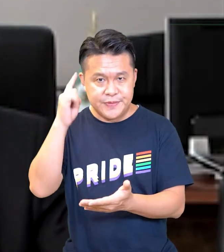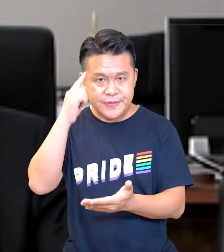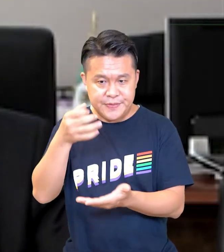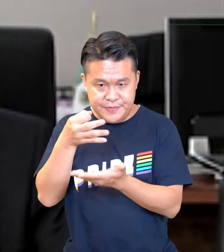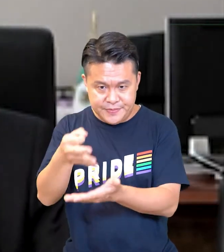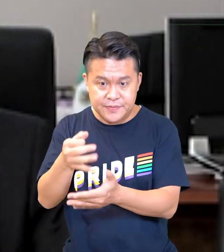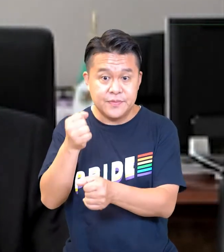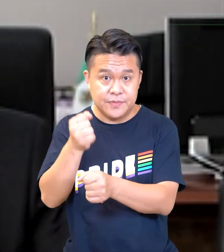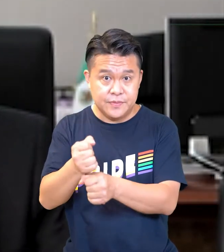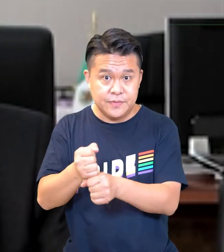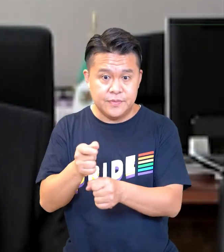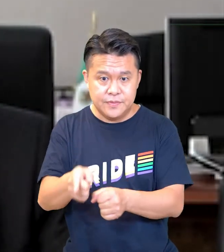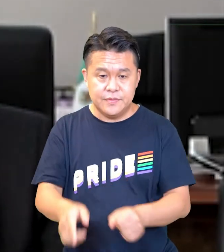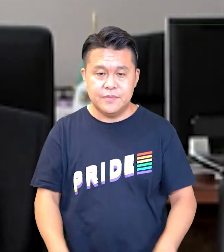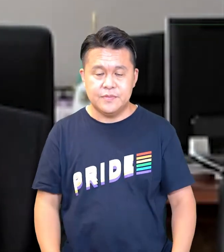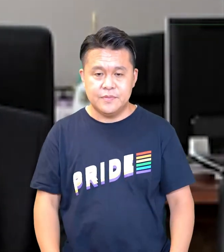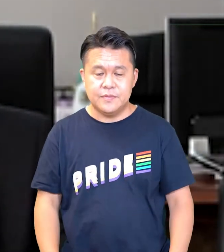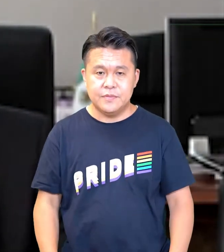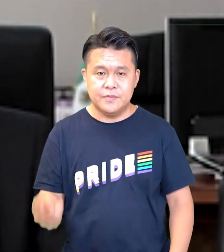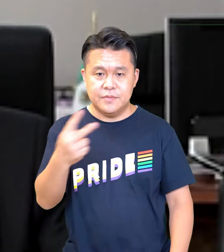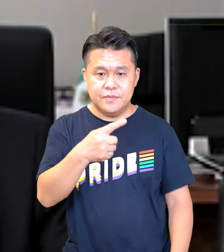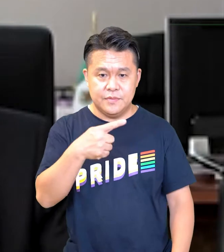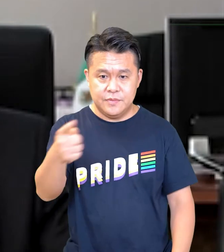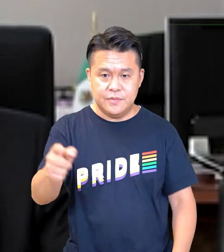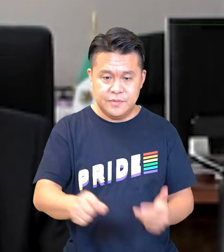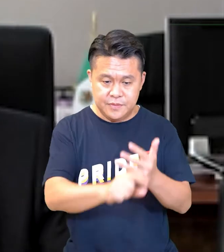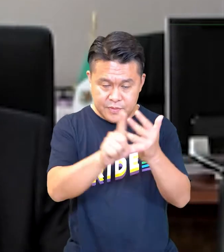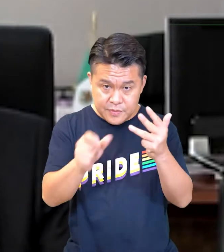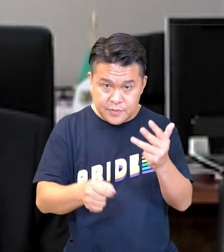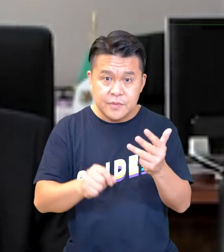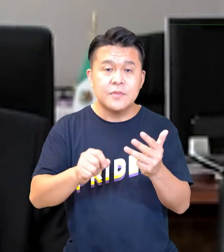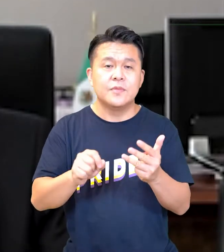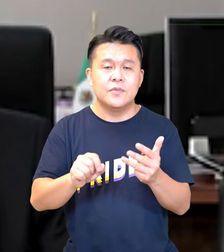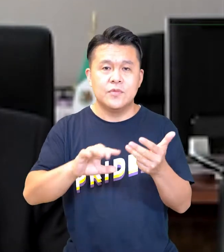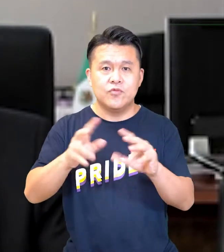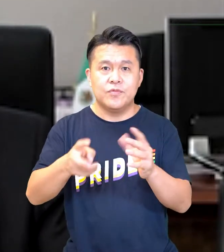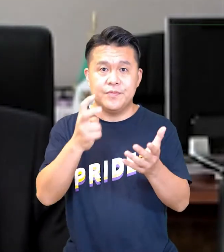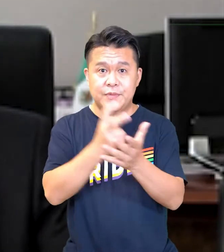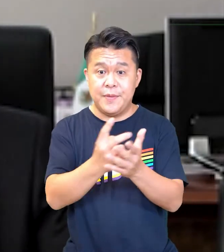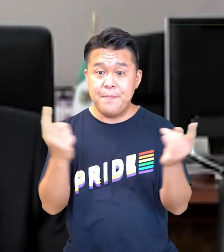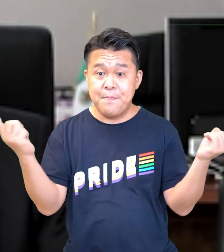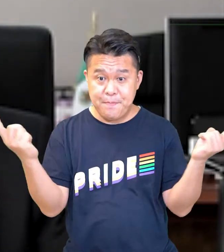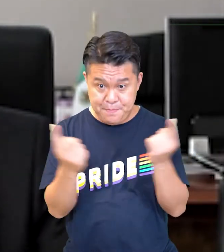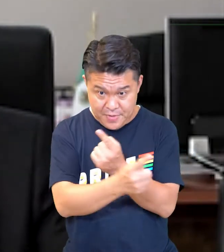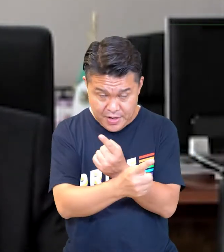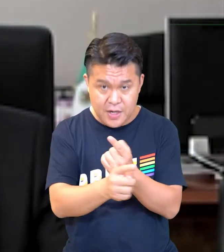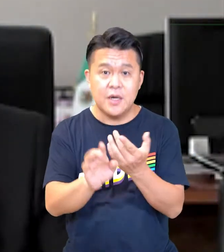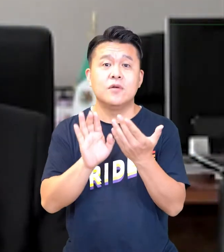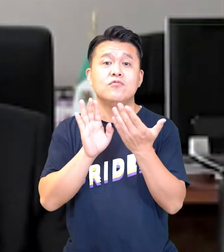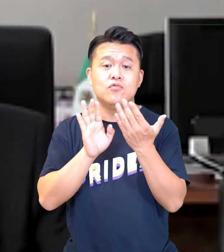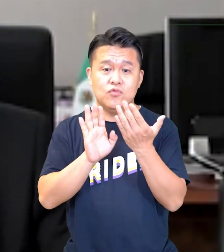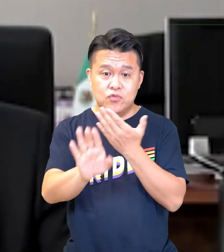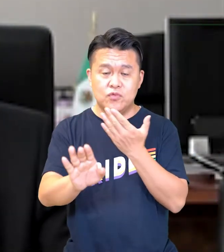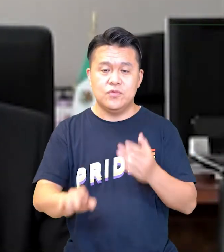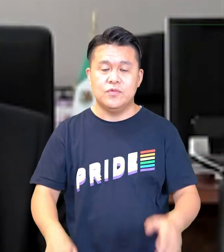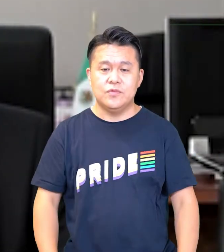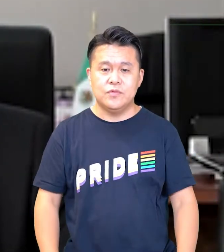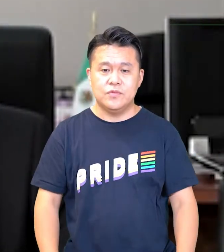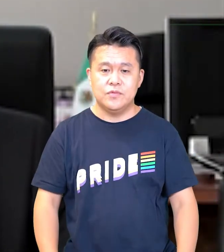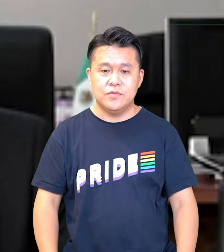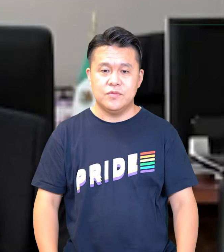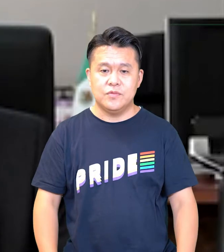segregation. In August of 2001, we had a series